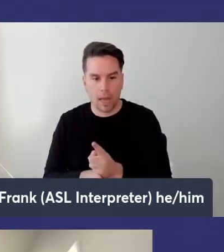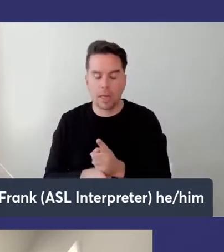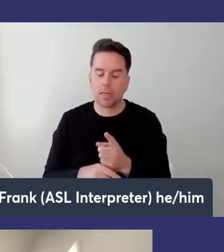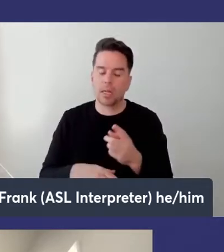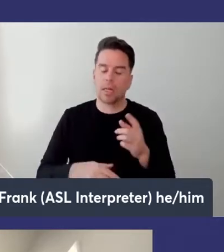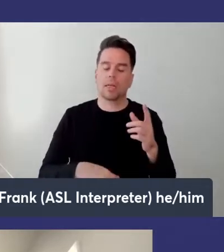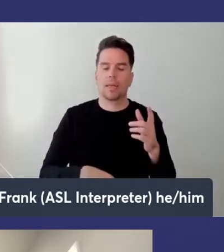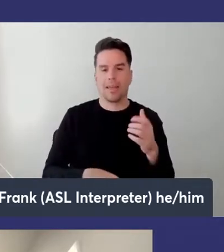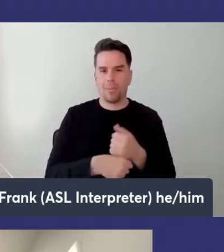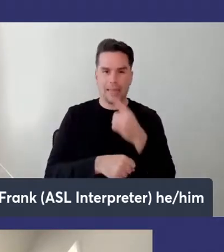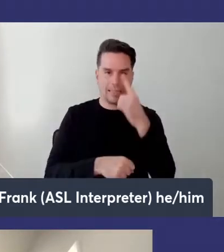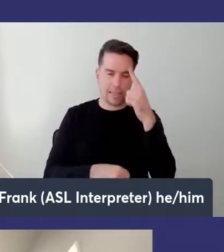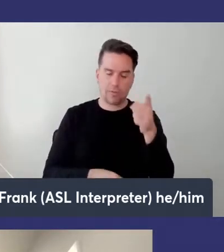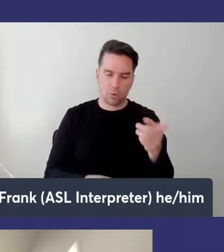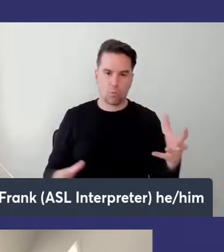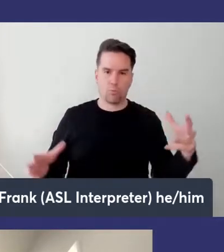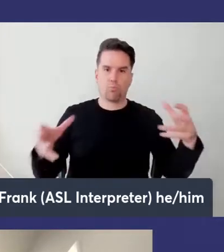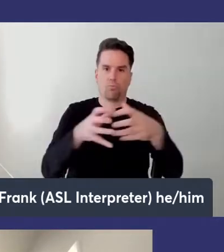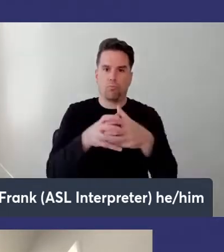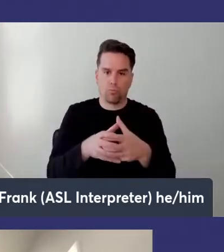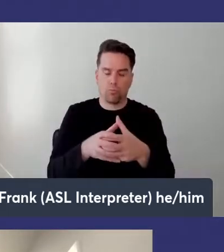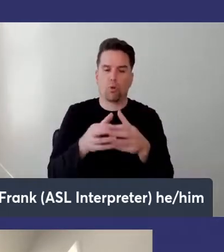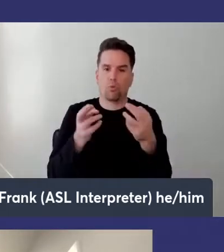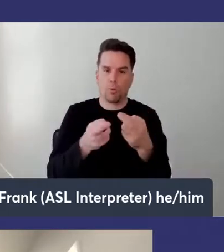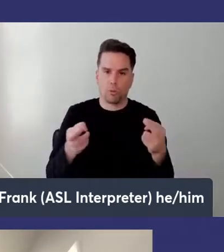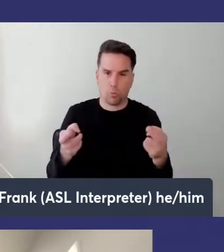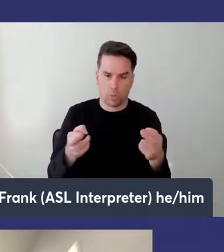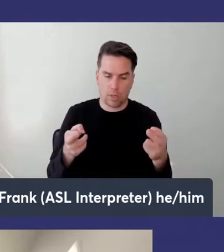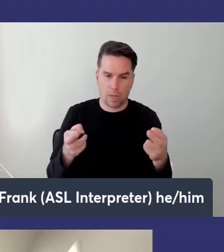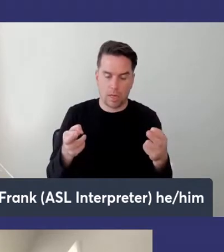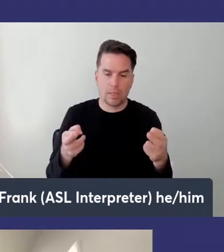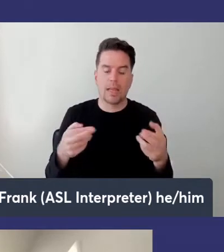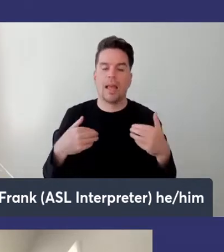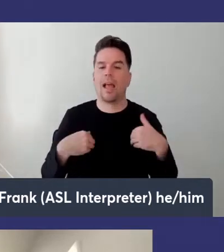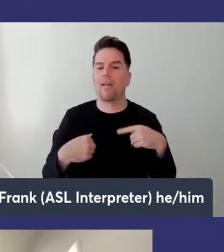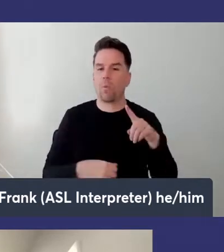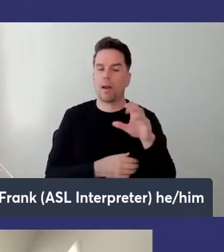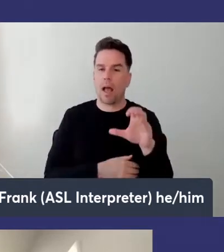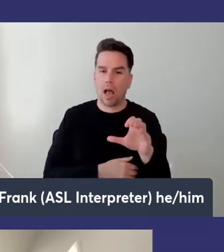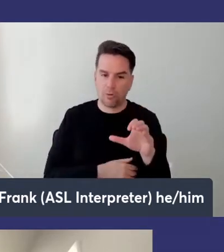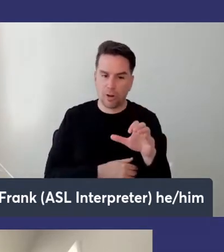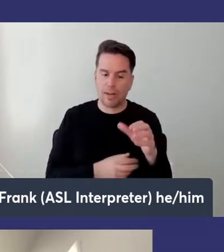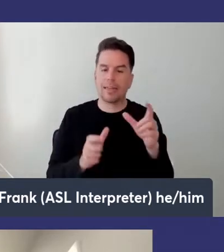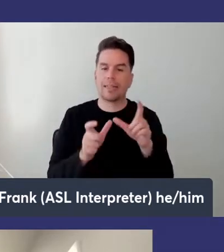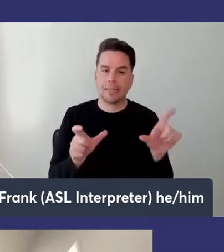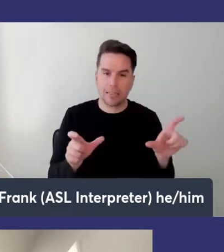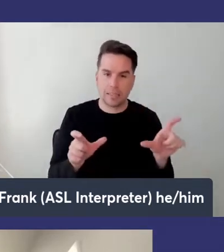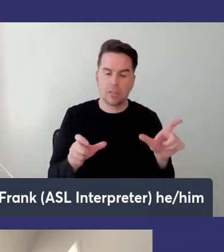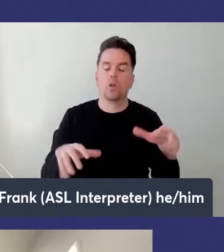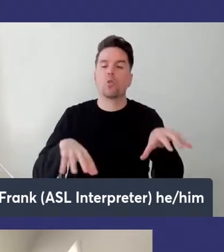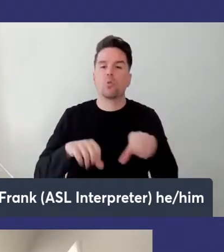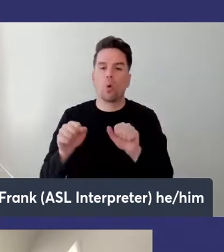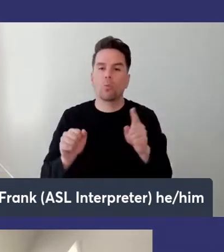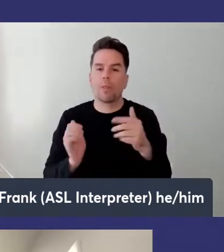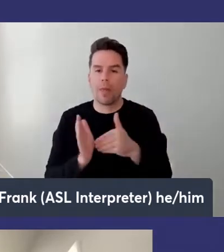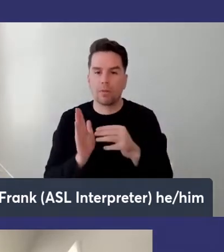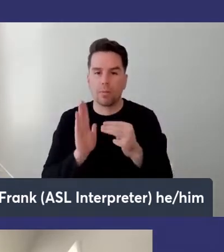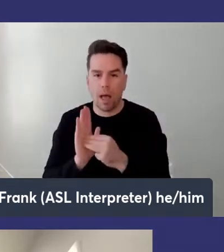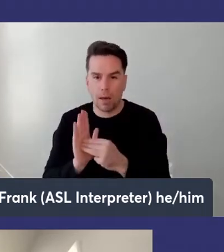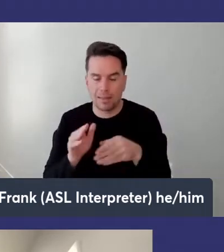just carpool the resources, maybe have like 100 instances provisioned to host thousands of your models, and let SageMaker kind of do